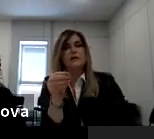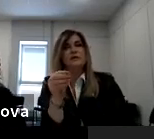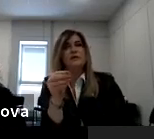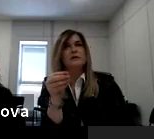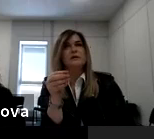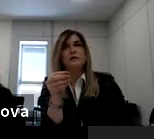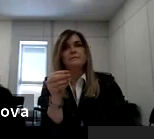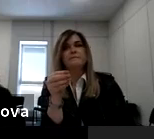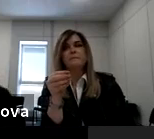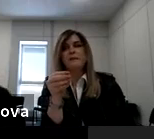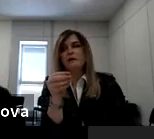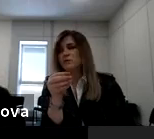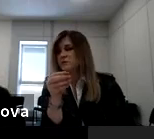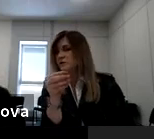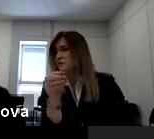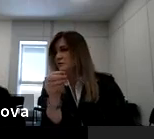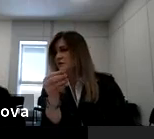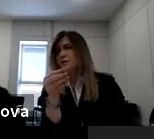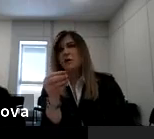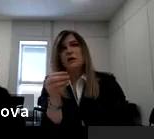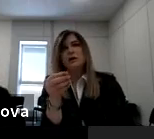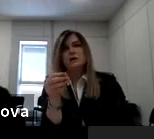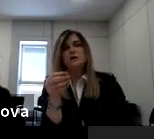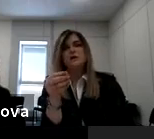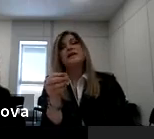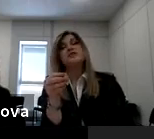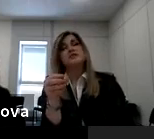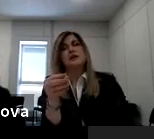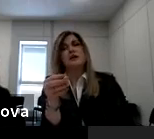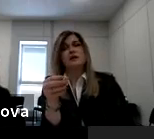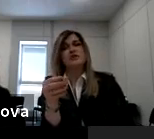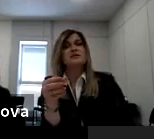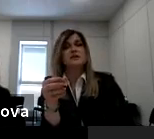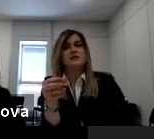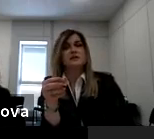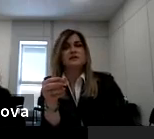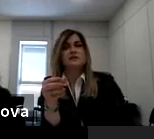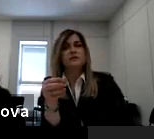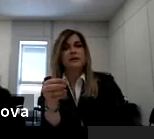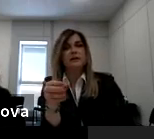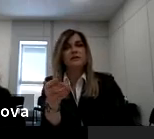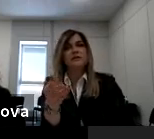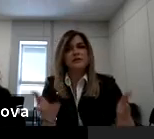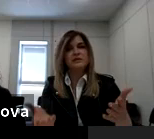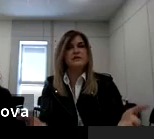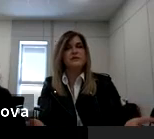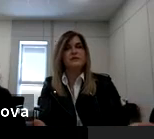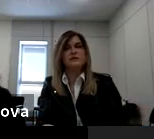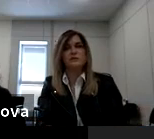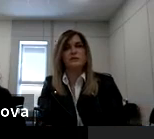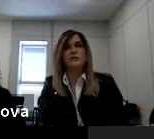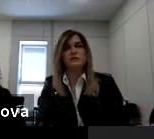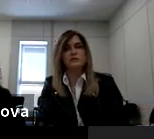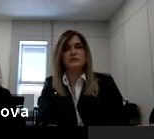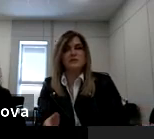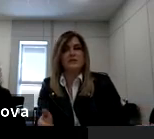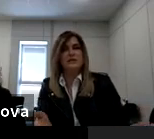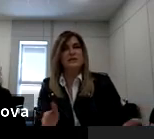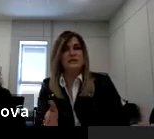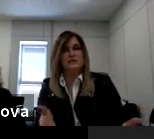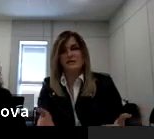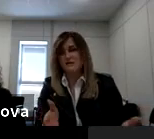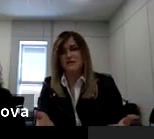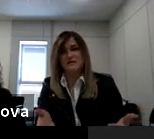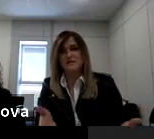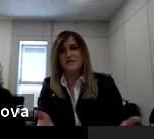why when how to say, the edges are adjusted in a different way, you will see the difference in the windows. You will